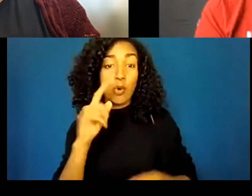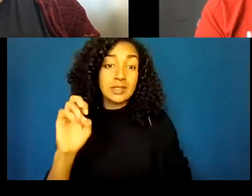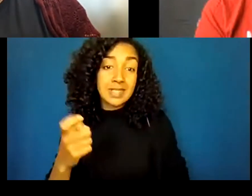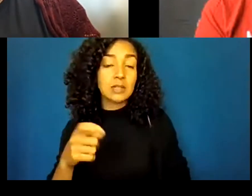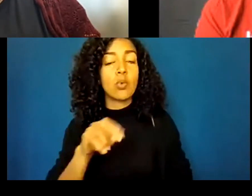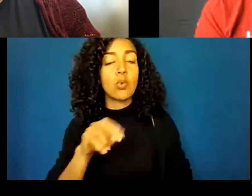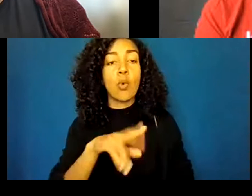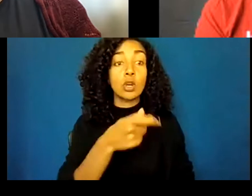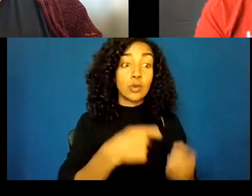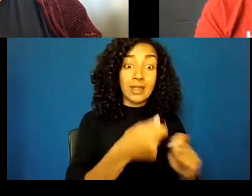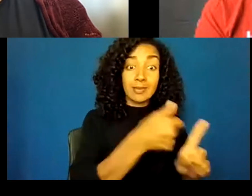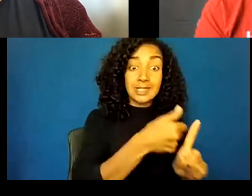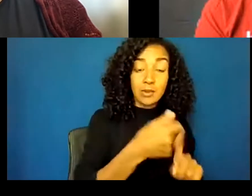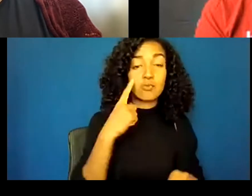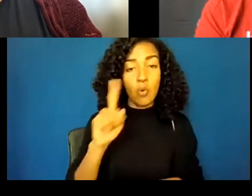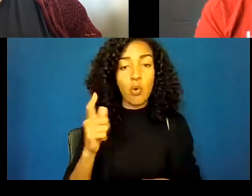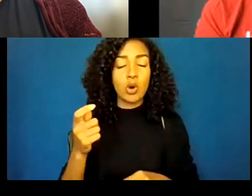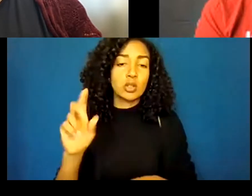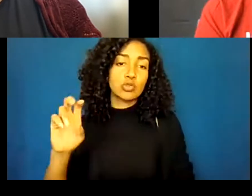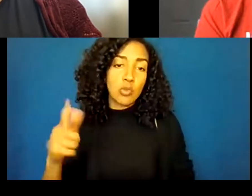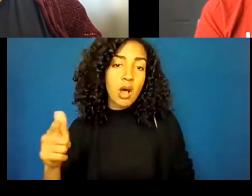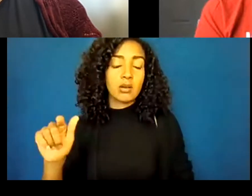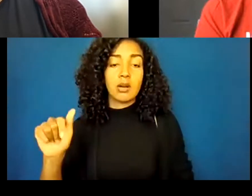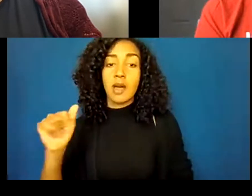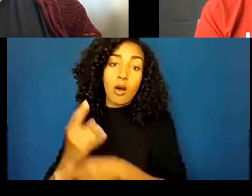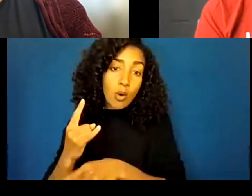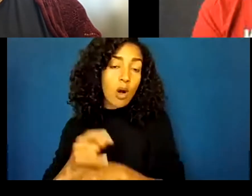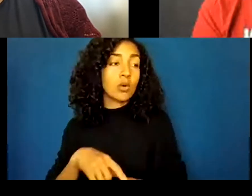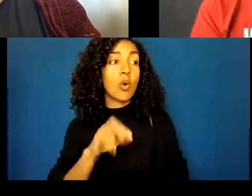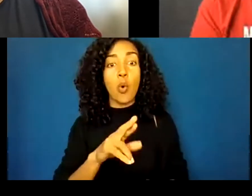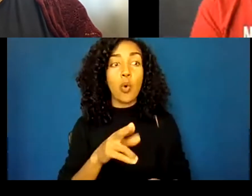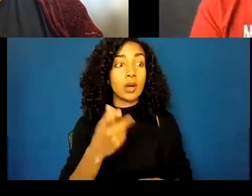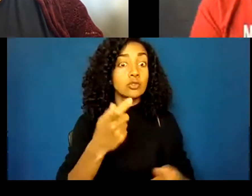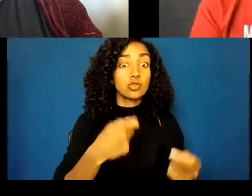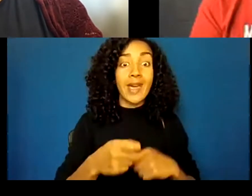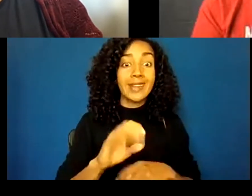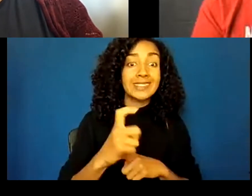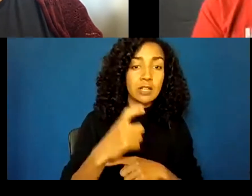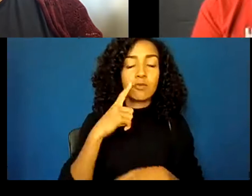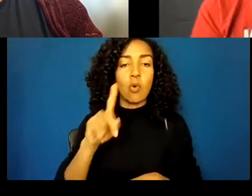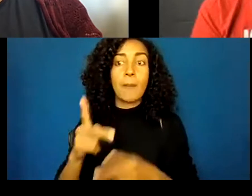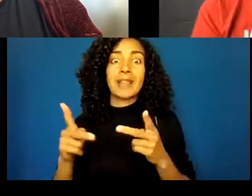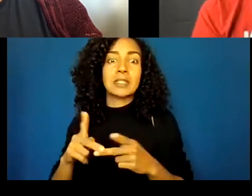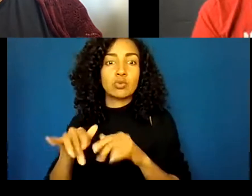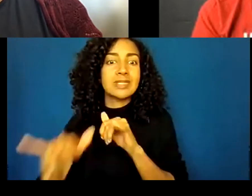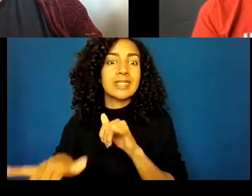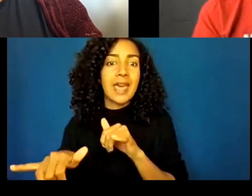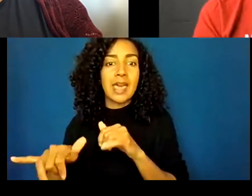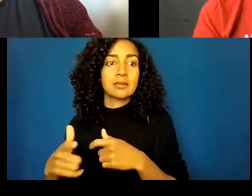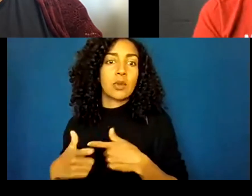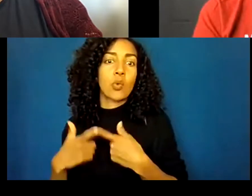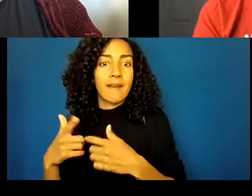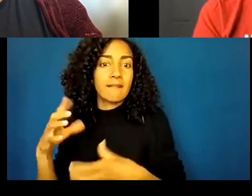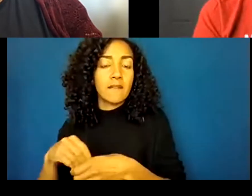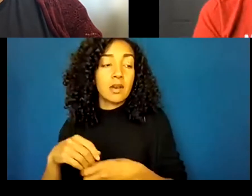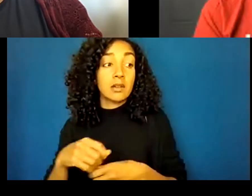for survival or for a place to stay or live. And those are going to be addressed differently than